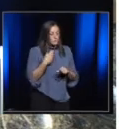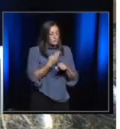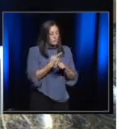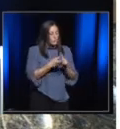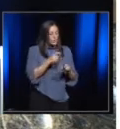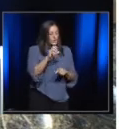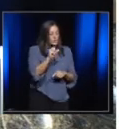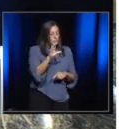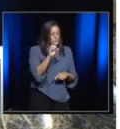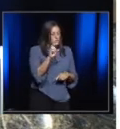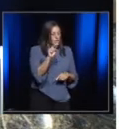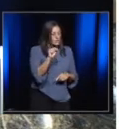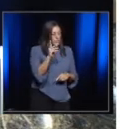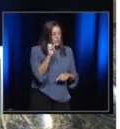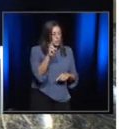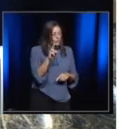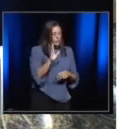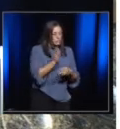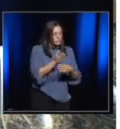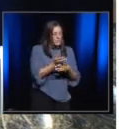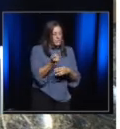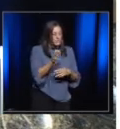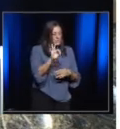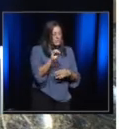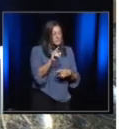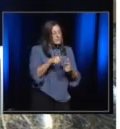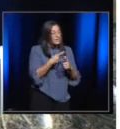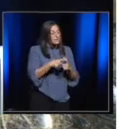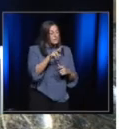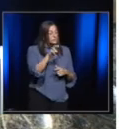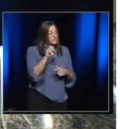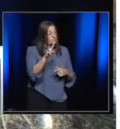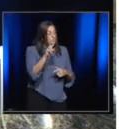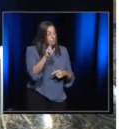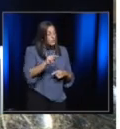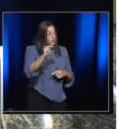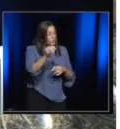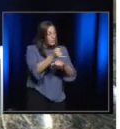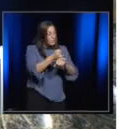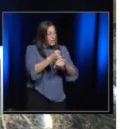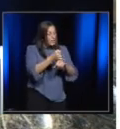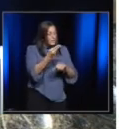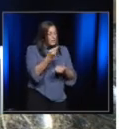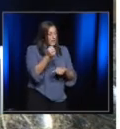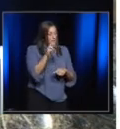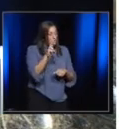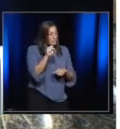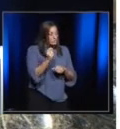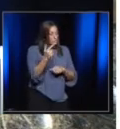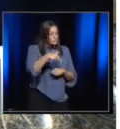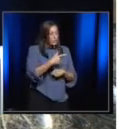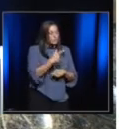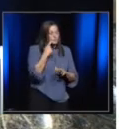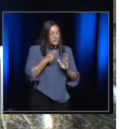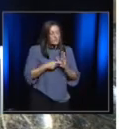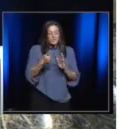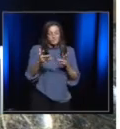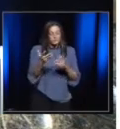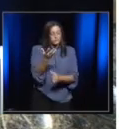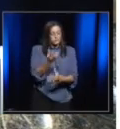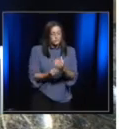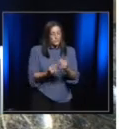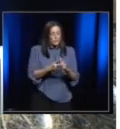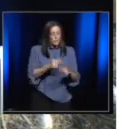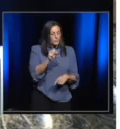in the mid-1990s, and in 2002, the North Island Hector's dolphin was recognised as being distinct from the South